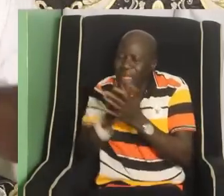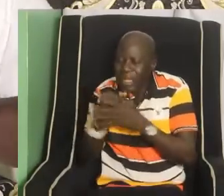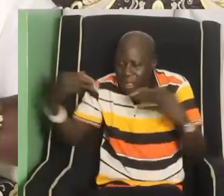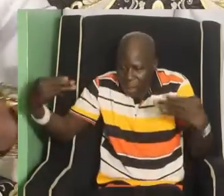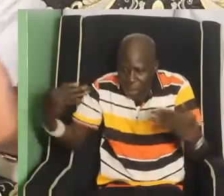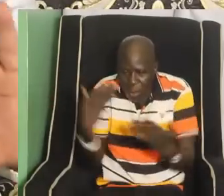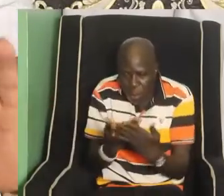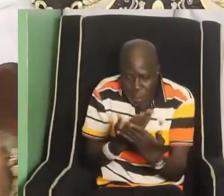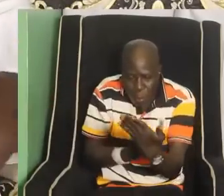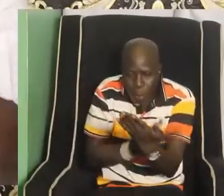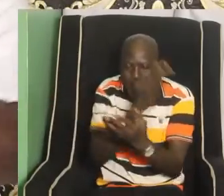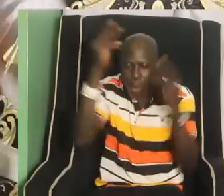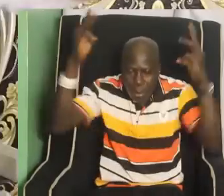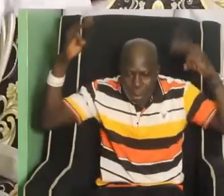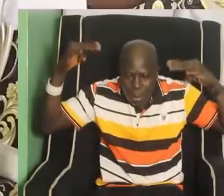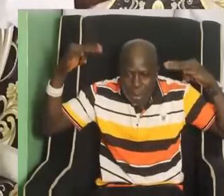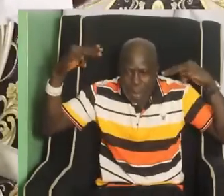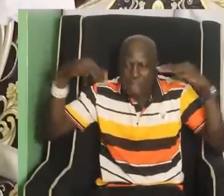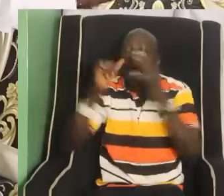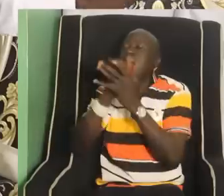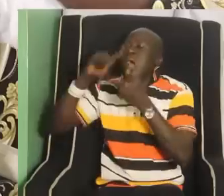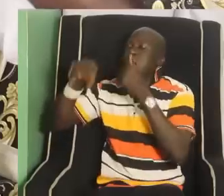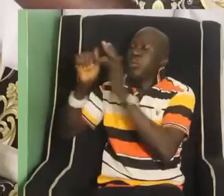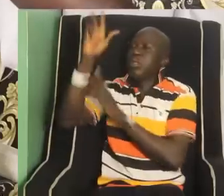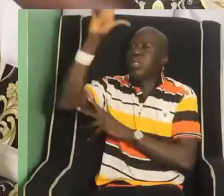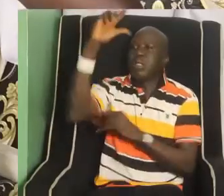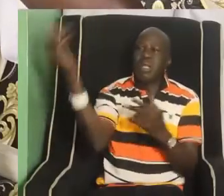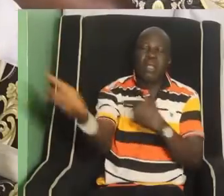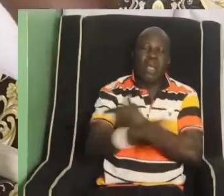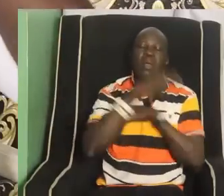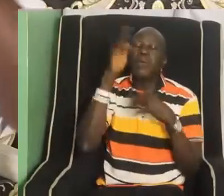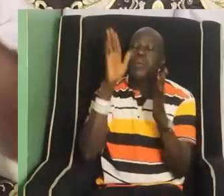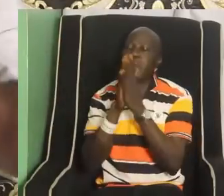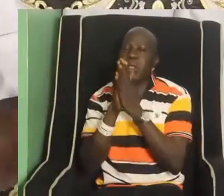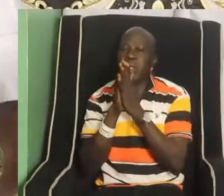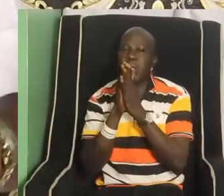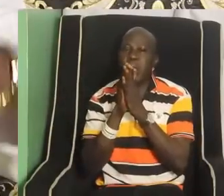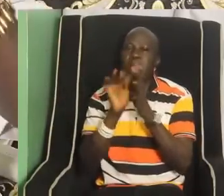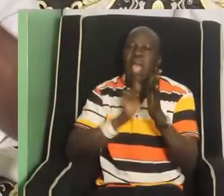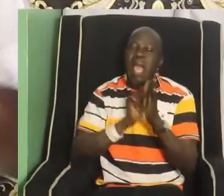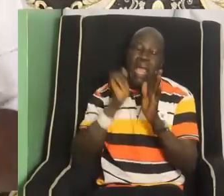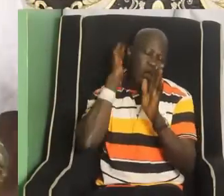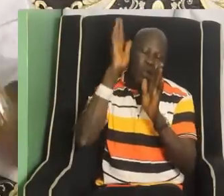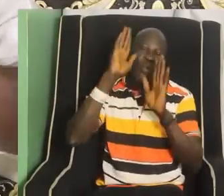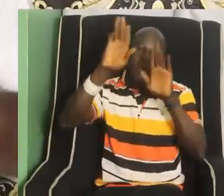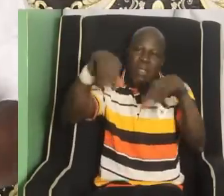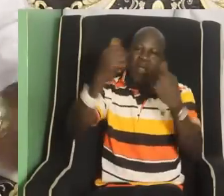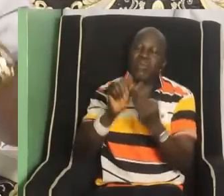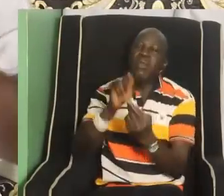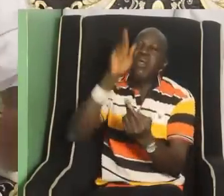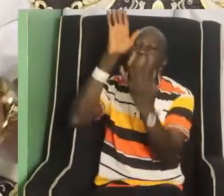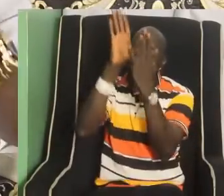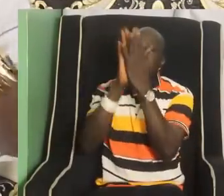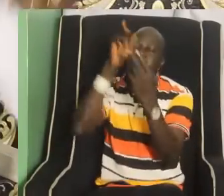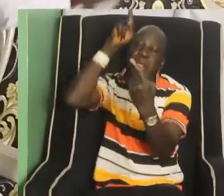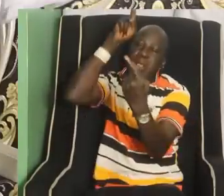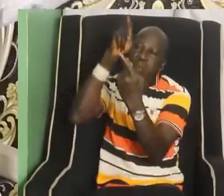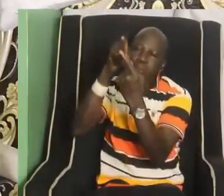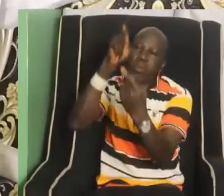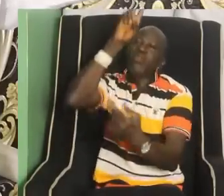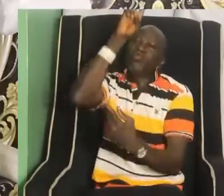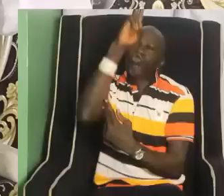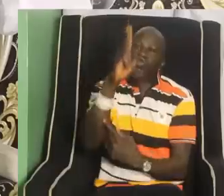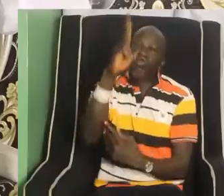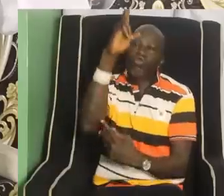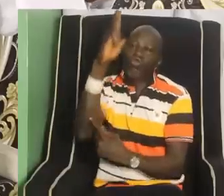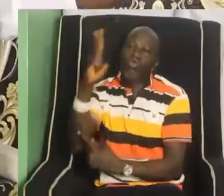will not just make that thing that do in 3 days, Brownie, do you program that I want to pray? My phone prayer point. Make it. I'll